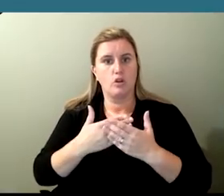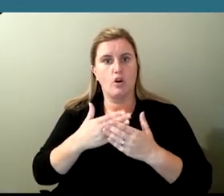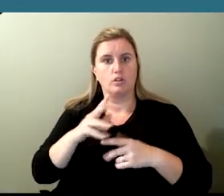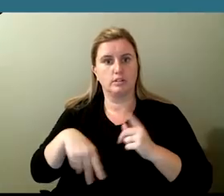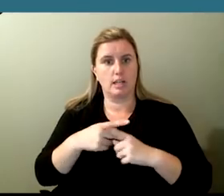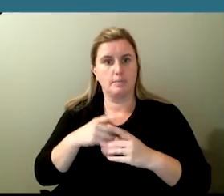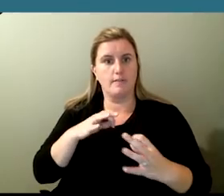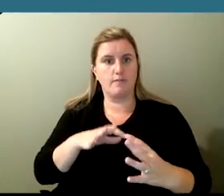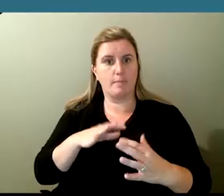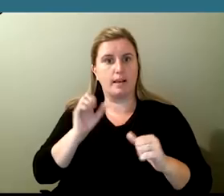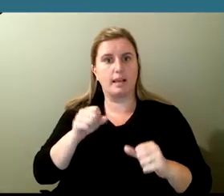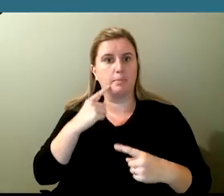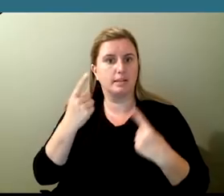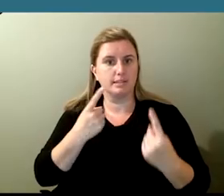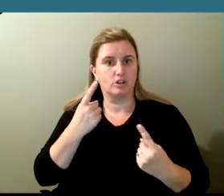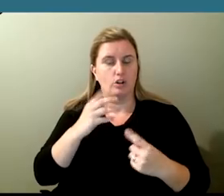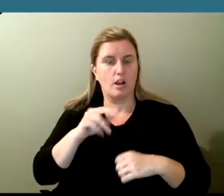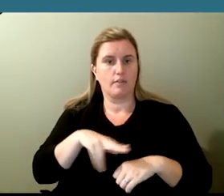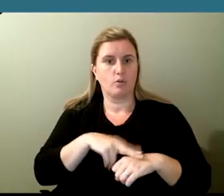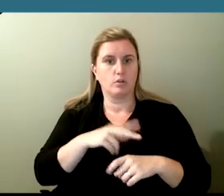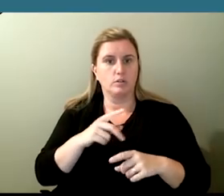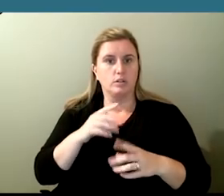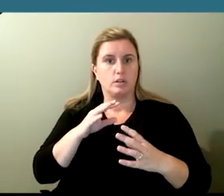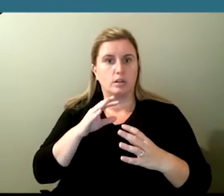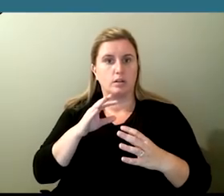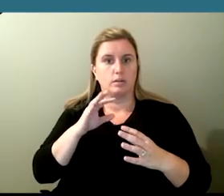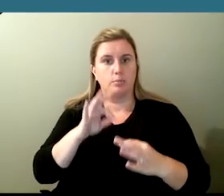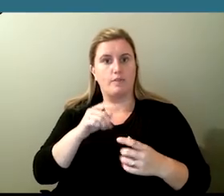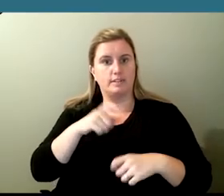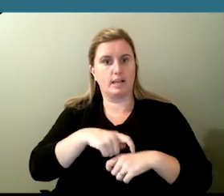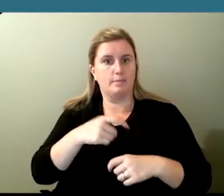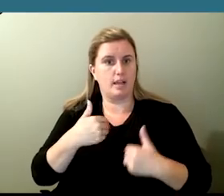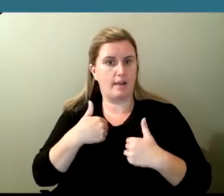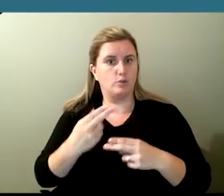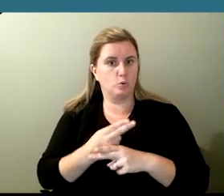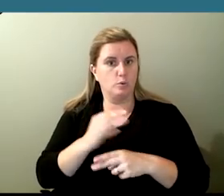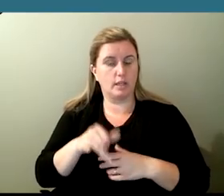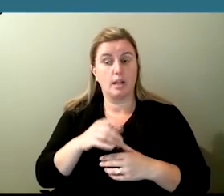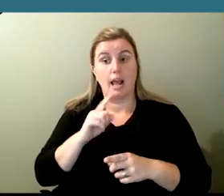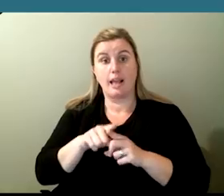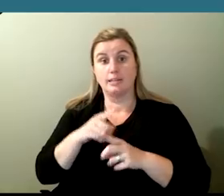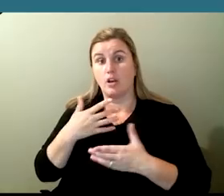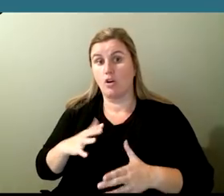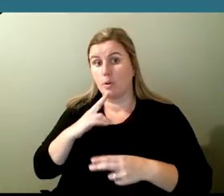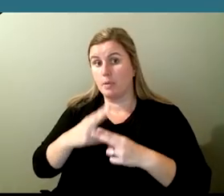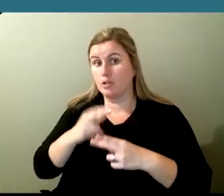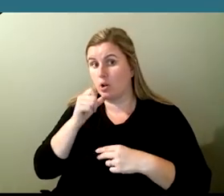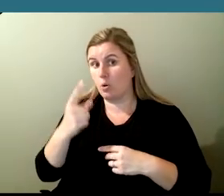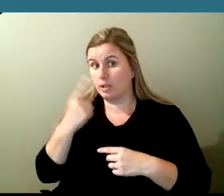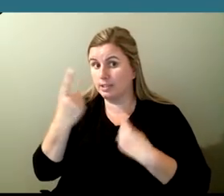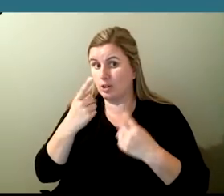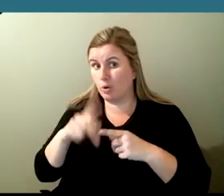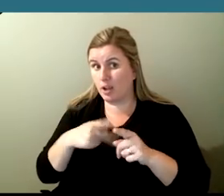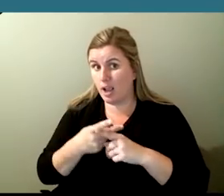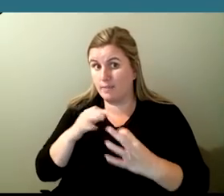feedback can be considered, and of course, the appropriate time to use it. And as I mentioned already, not only considering what kind of